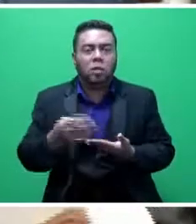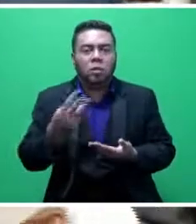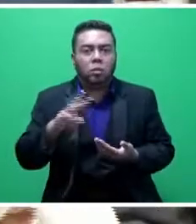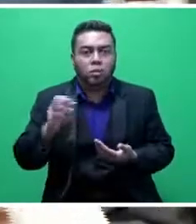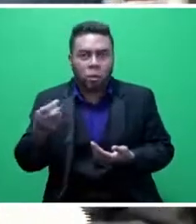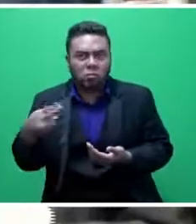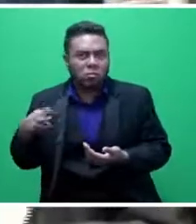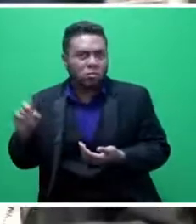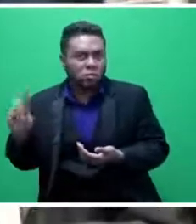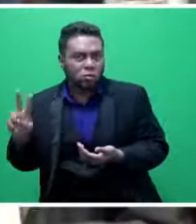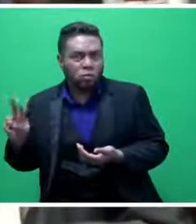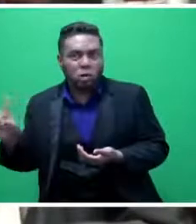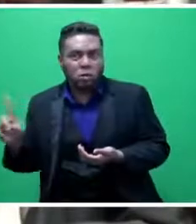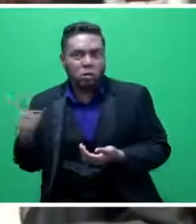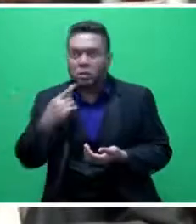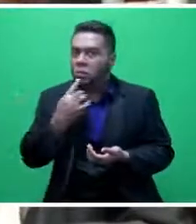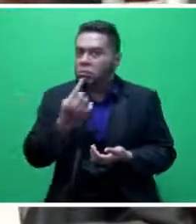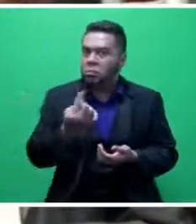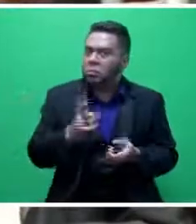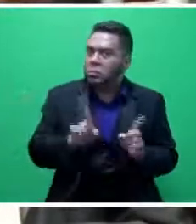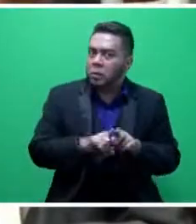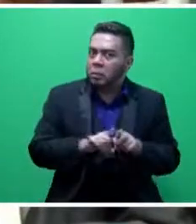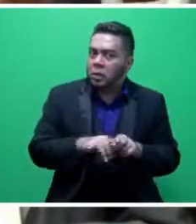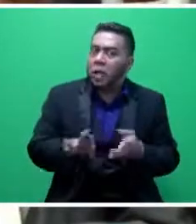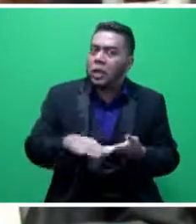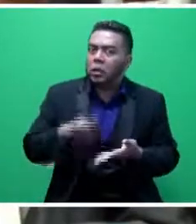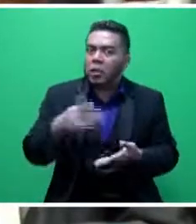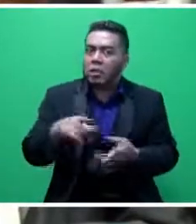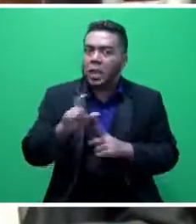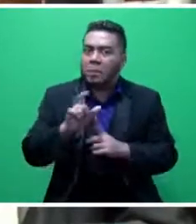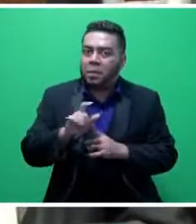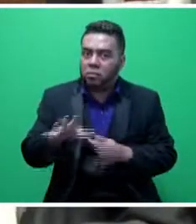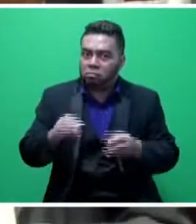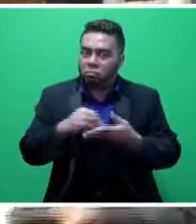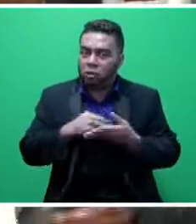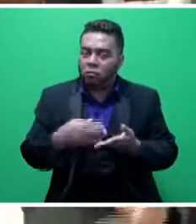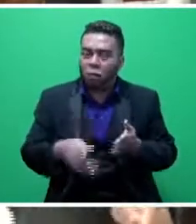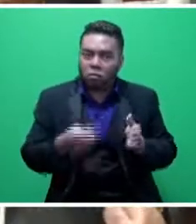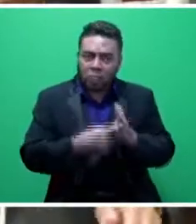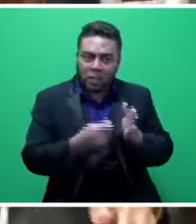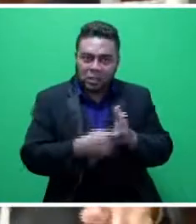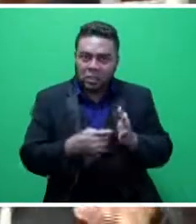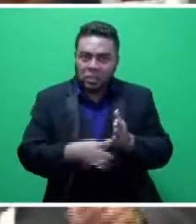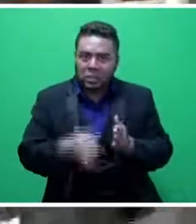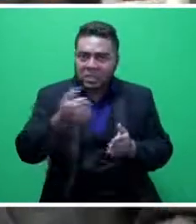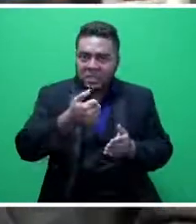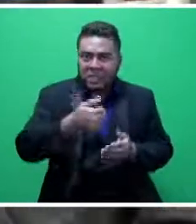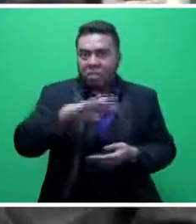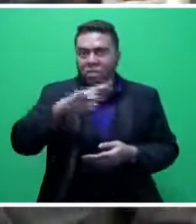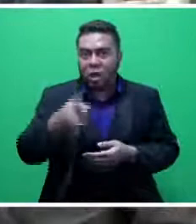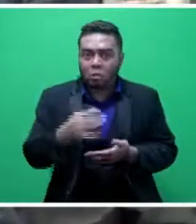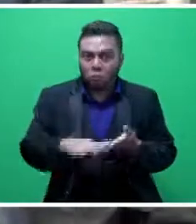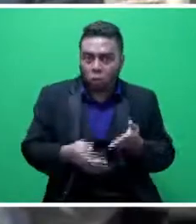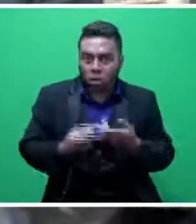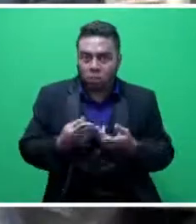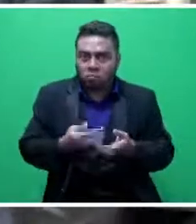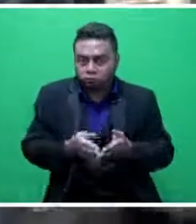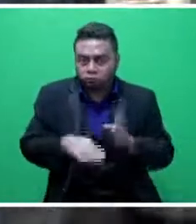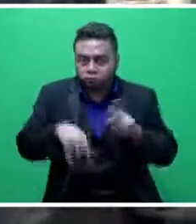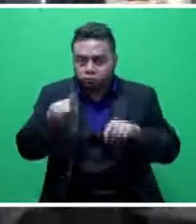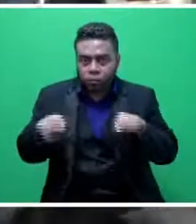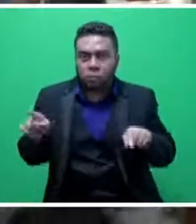call the thin capitalization rules. Increase capital gains tax exemption threshold from 16,000 to 30,000. At the moment, is an